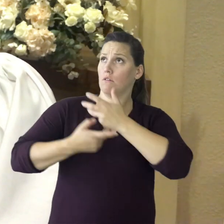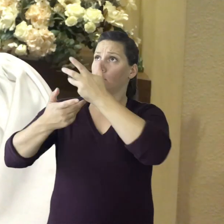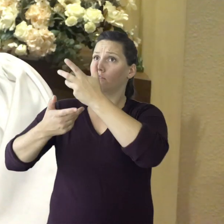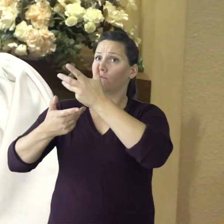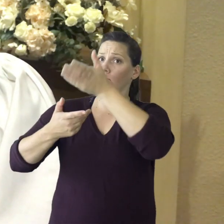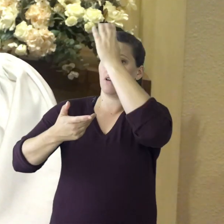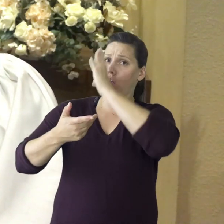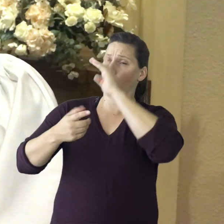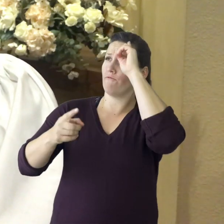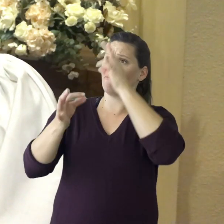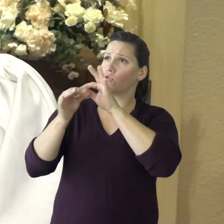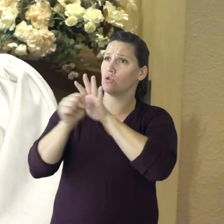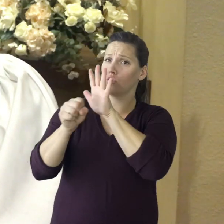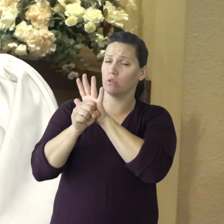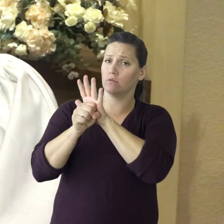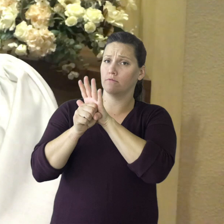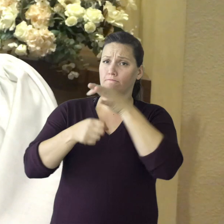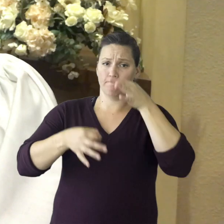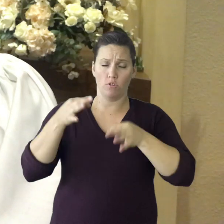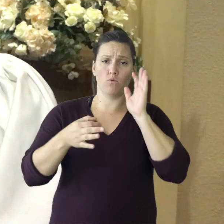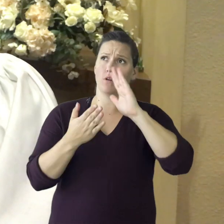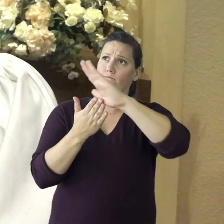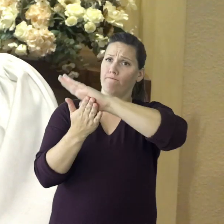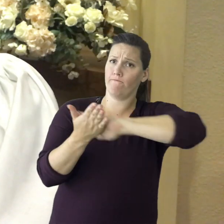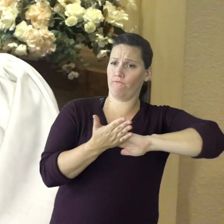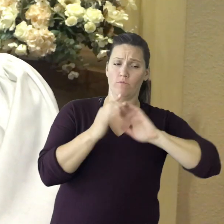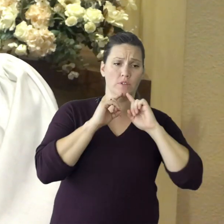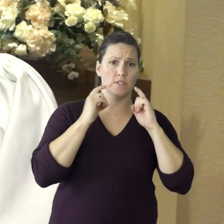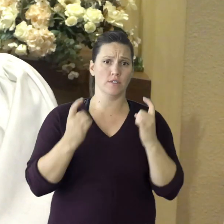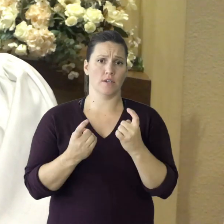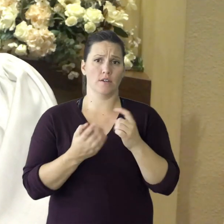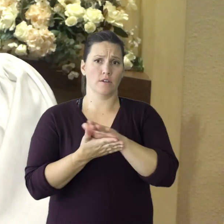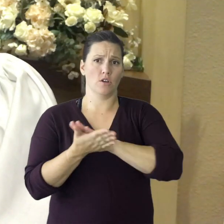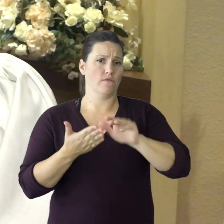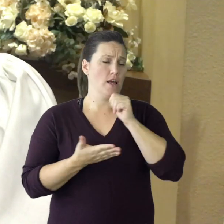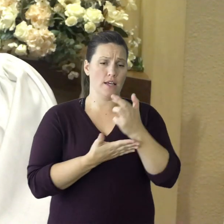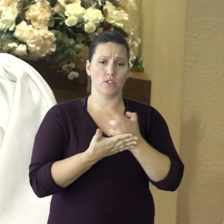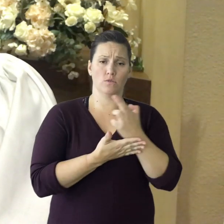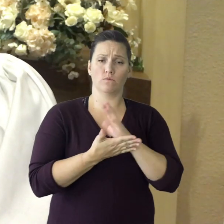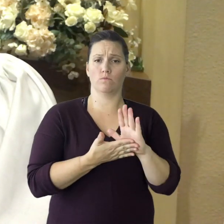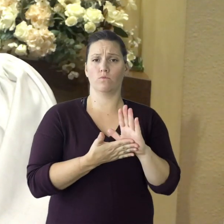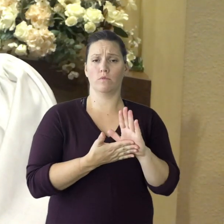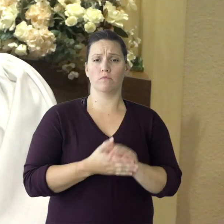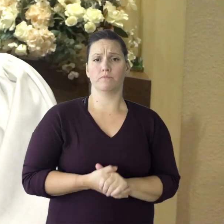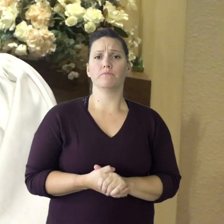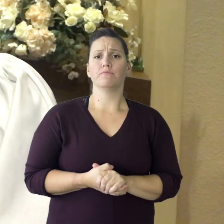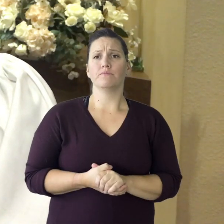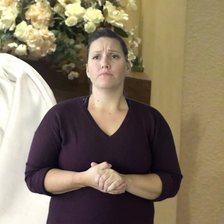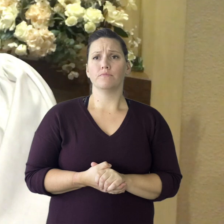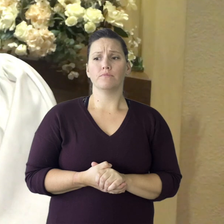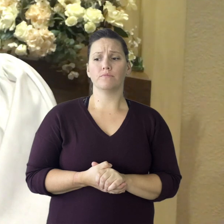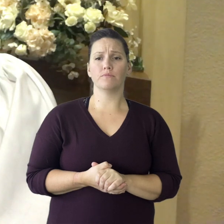our sins, God, who is faithful and just, will forgive our sins and cleanse us from all